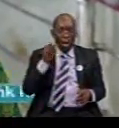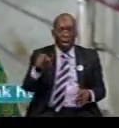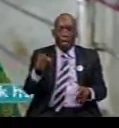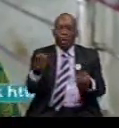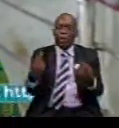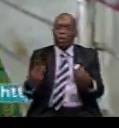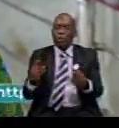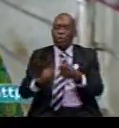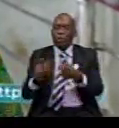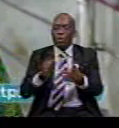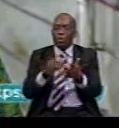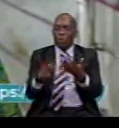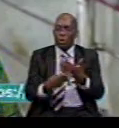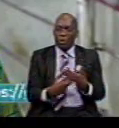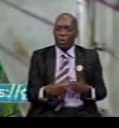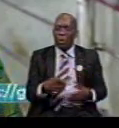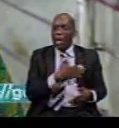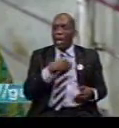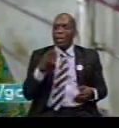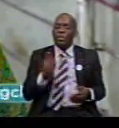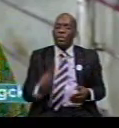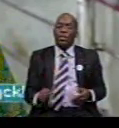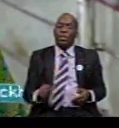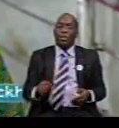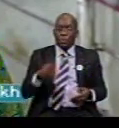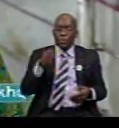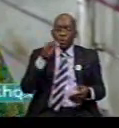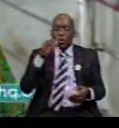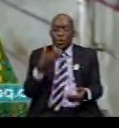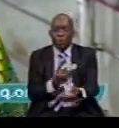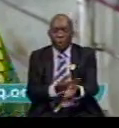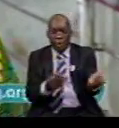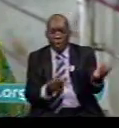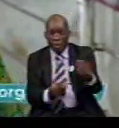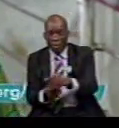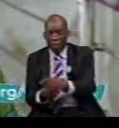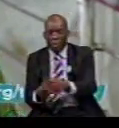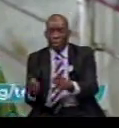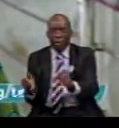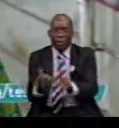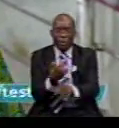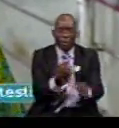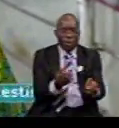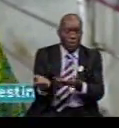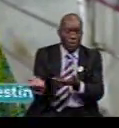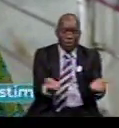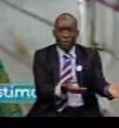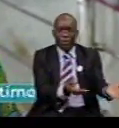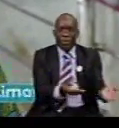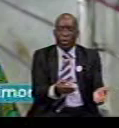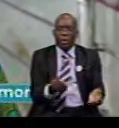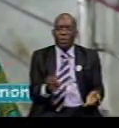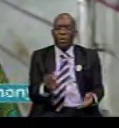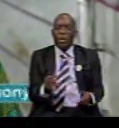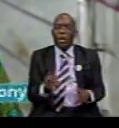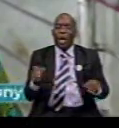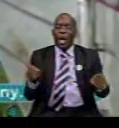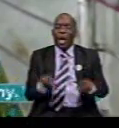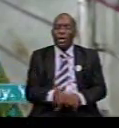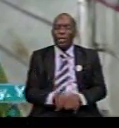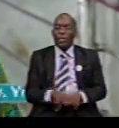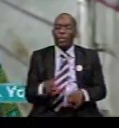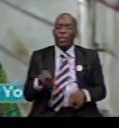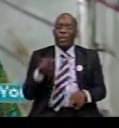mi se bi mo re ke mo ti wa lo ba wa gbe mi lana mi o raye wa ṣugbọn ba se n fese te bi